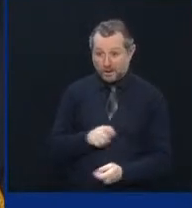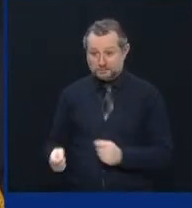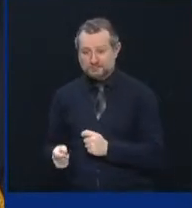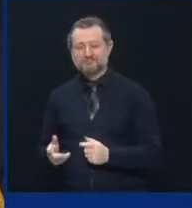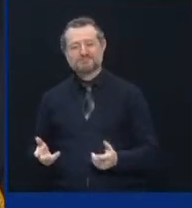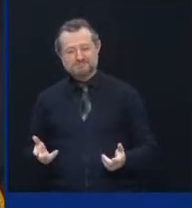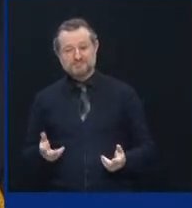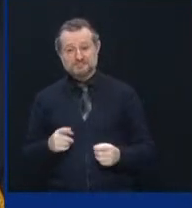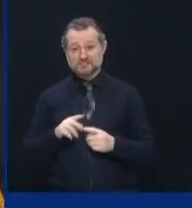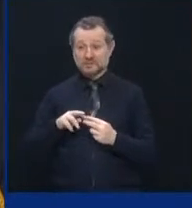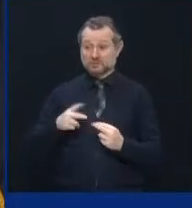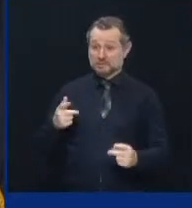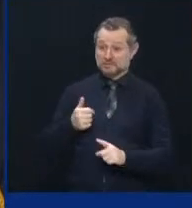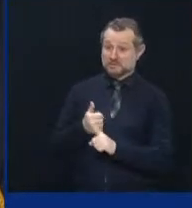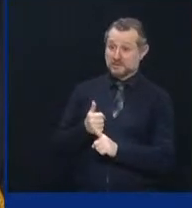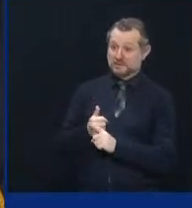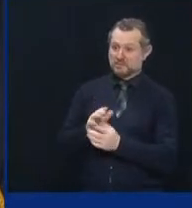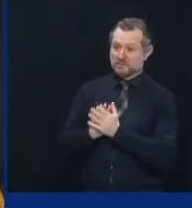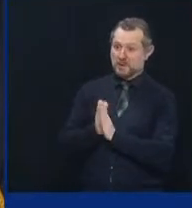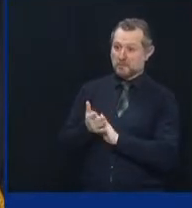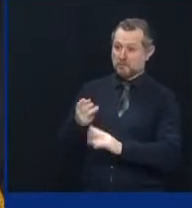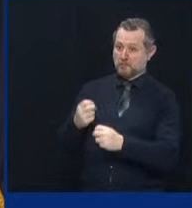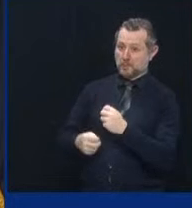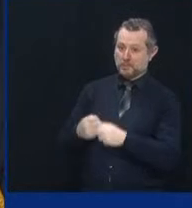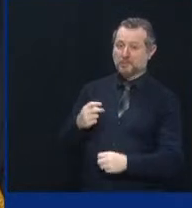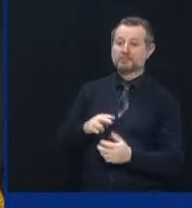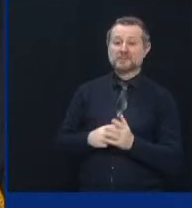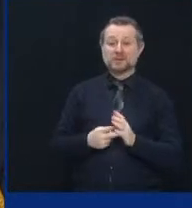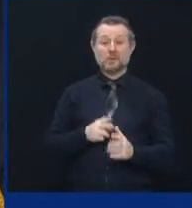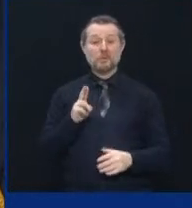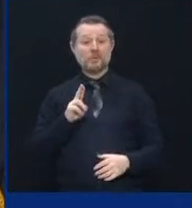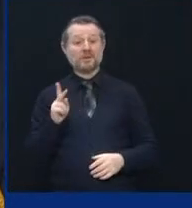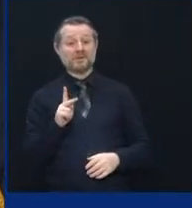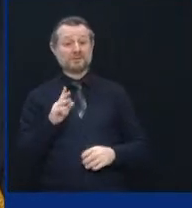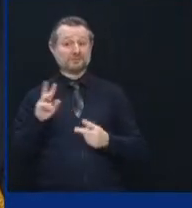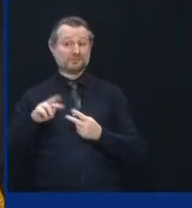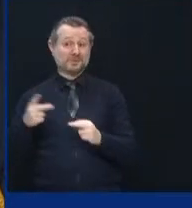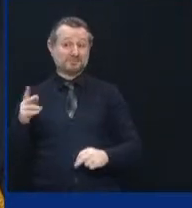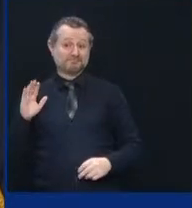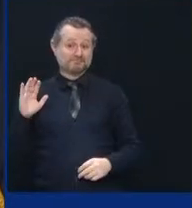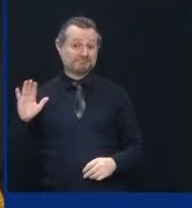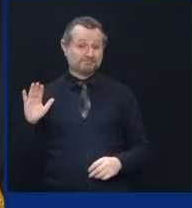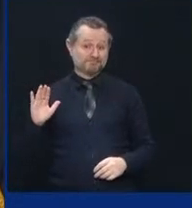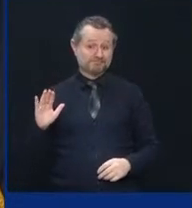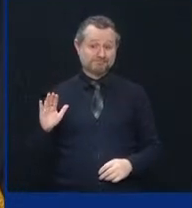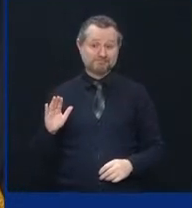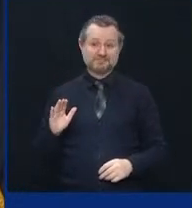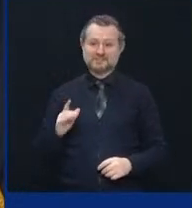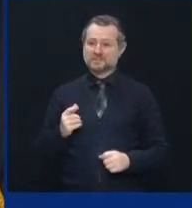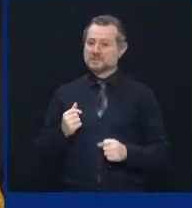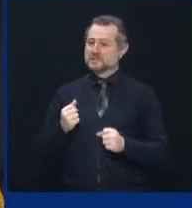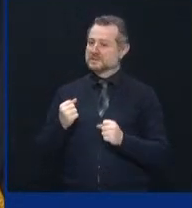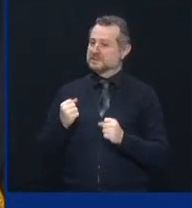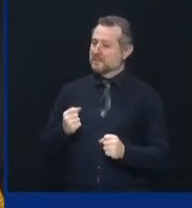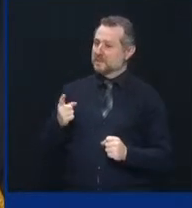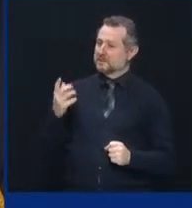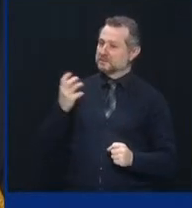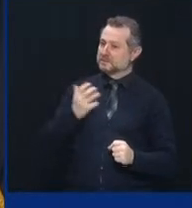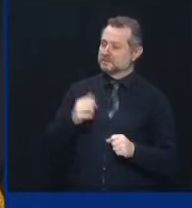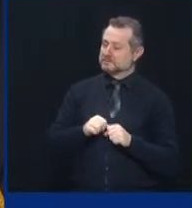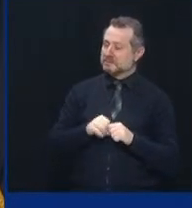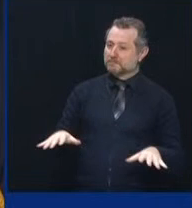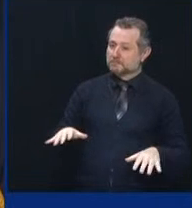problematic, and by the way, the UK strain being dominant is not the problematic scenario.